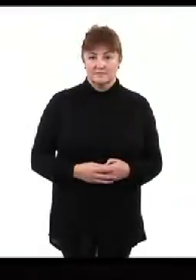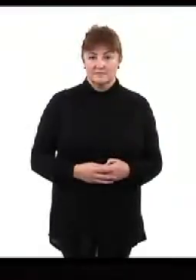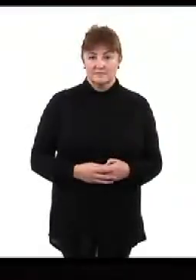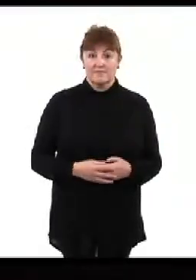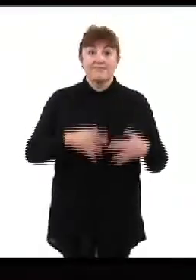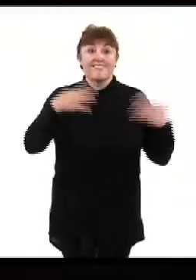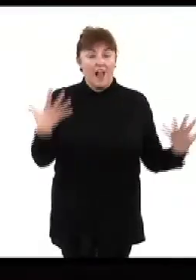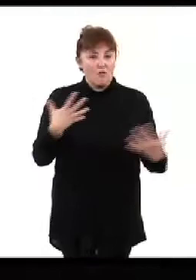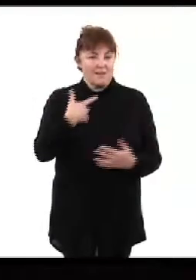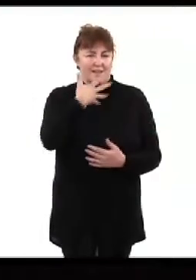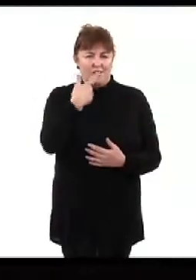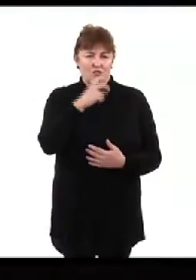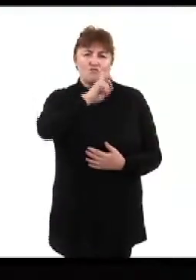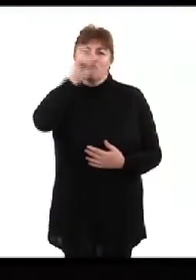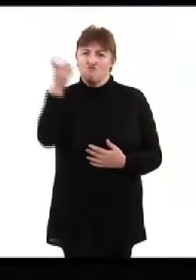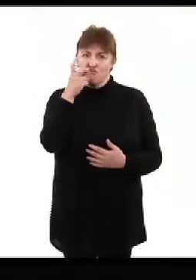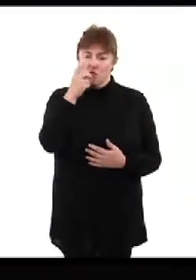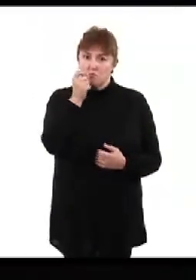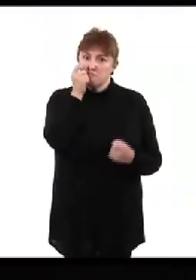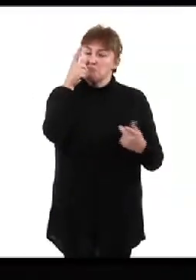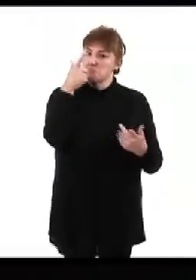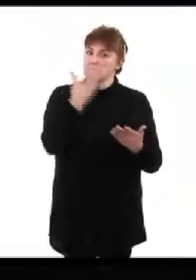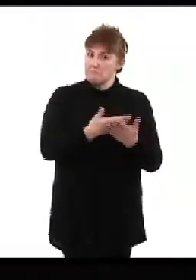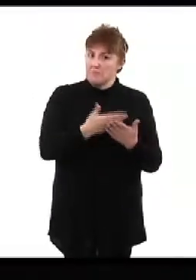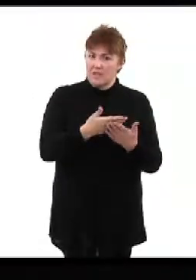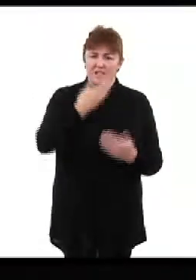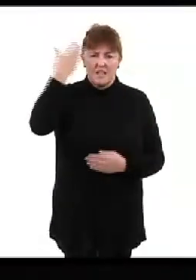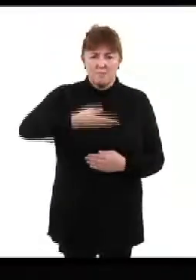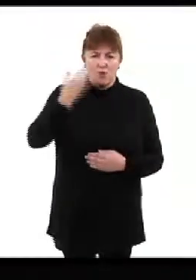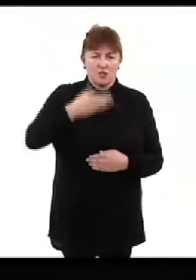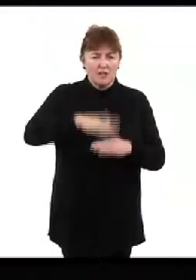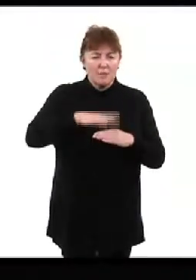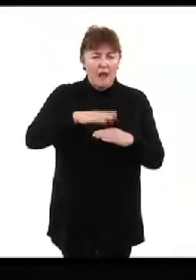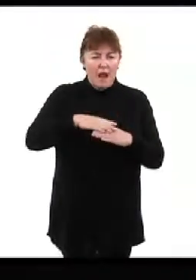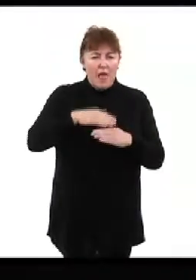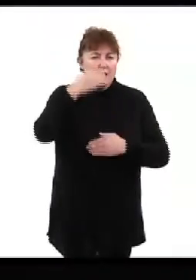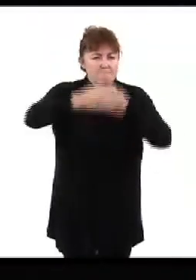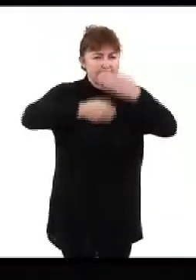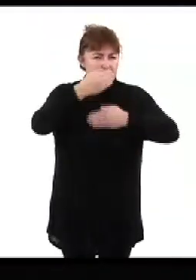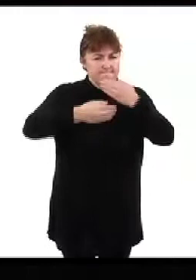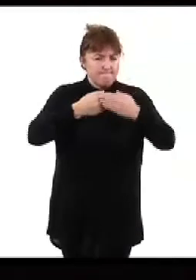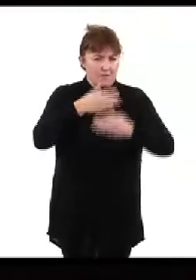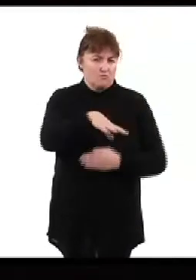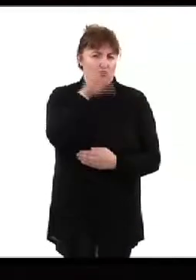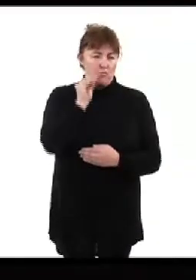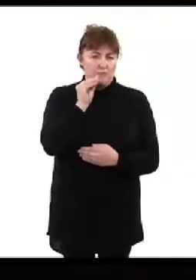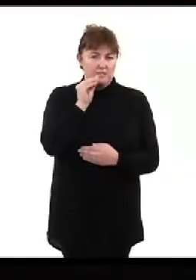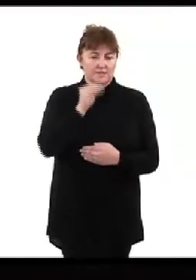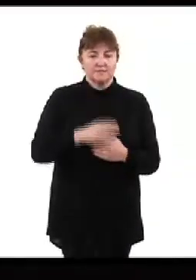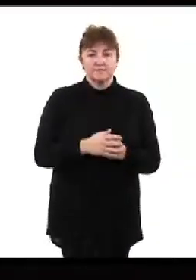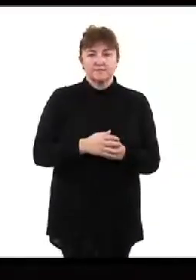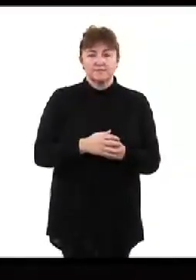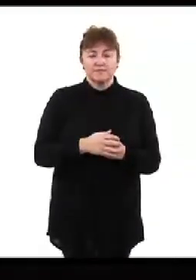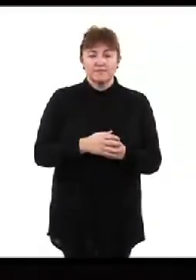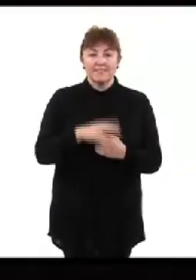And I'll mention one other finding that's relevant to comprehension and processing, and that is that, well, actually,